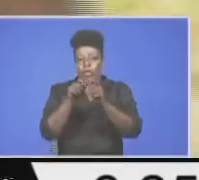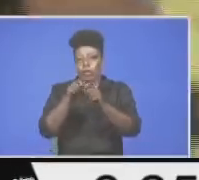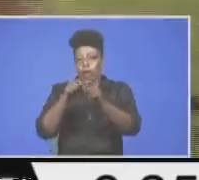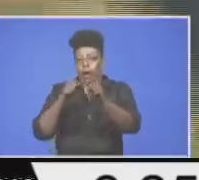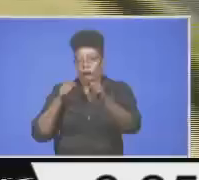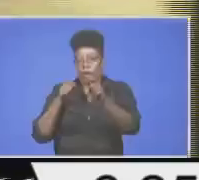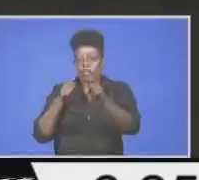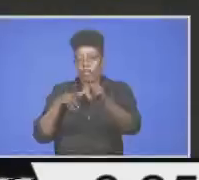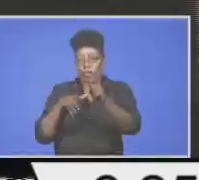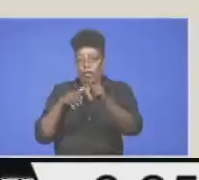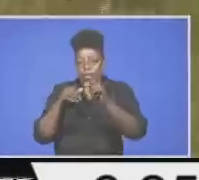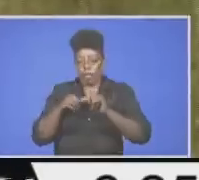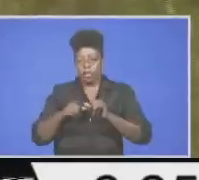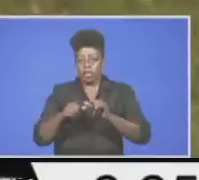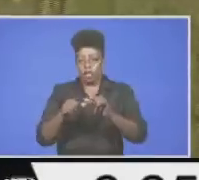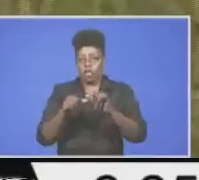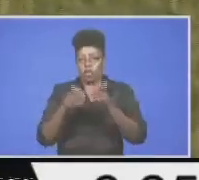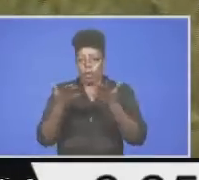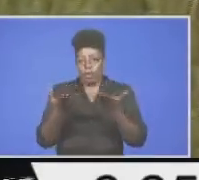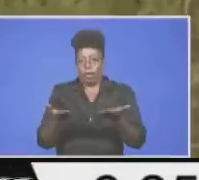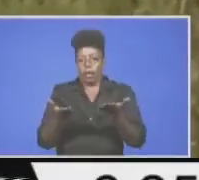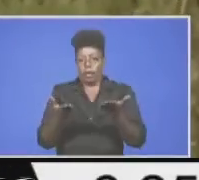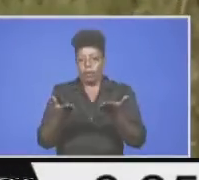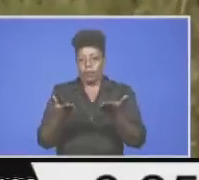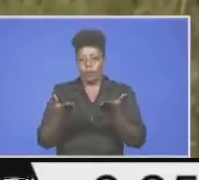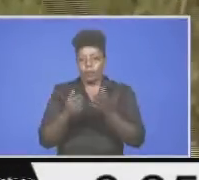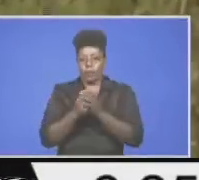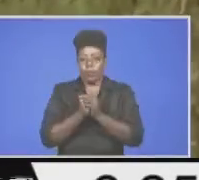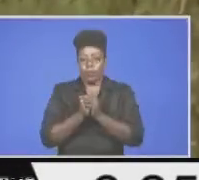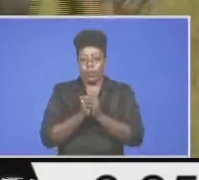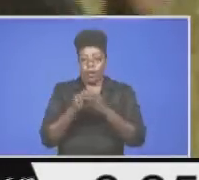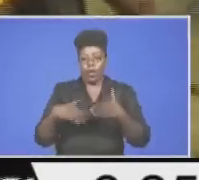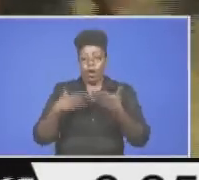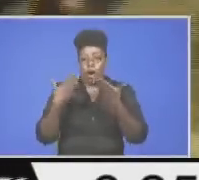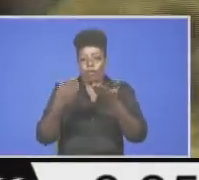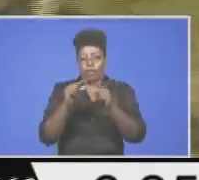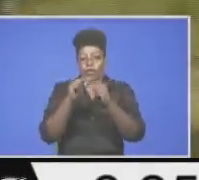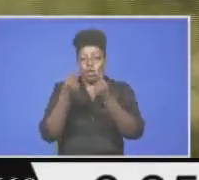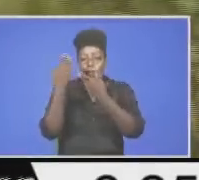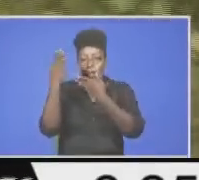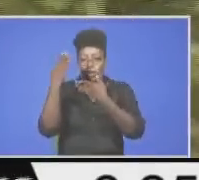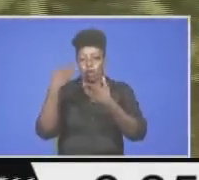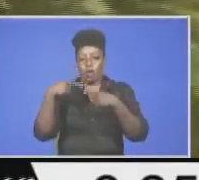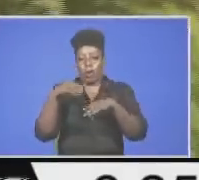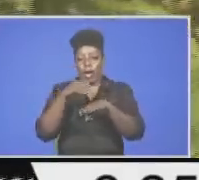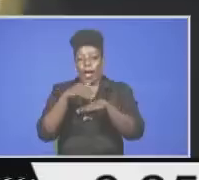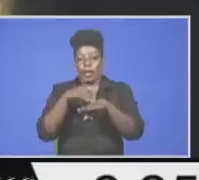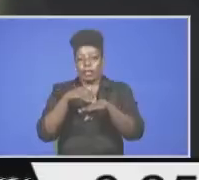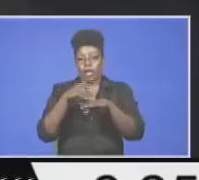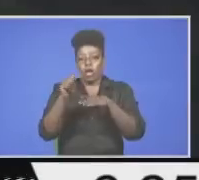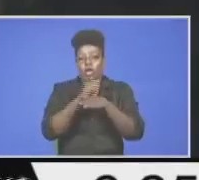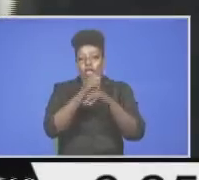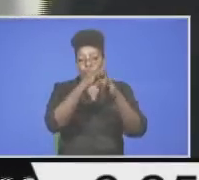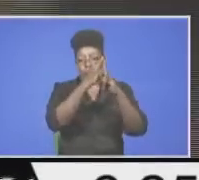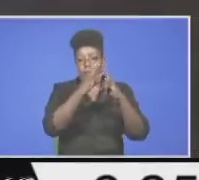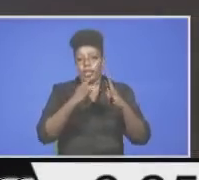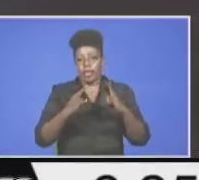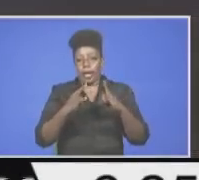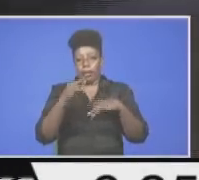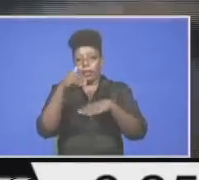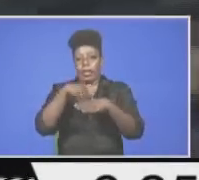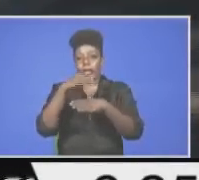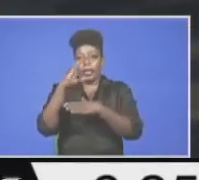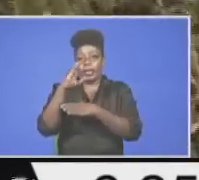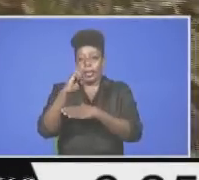push forward here in the 242, and an offer is currently on the table for a group of Bahamians to attend a training camp in Chula Vista,